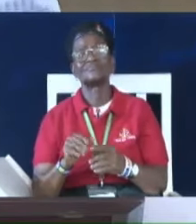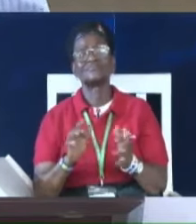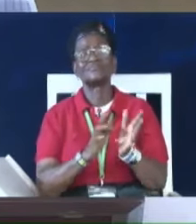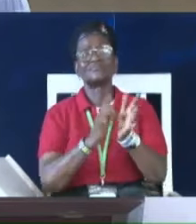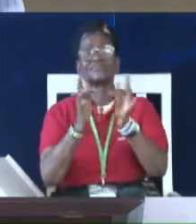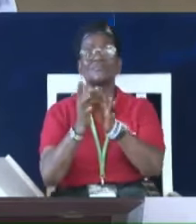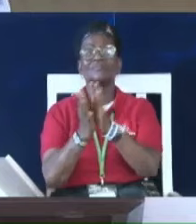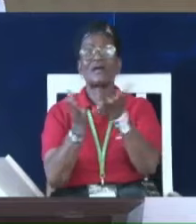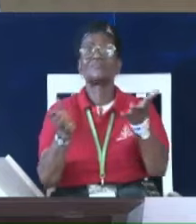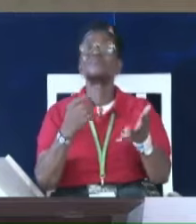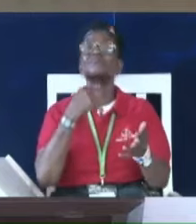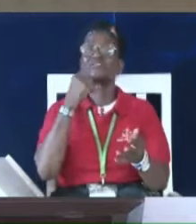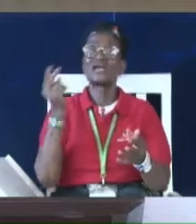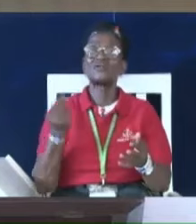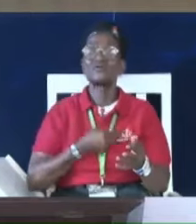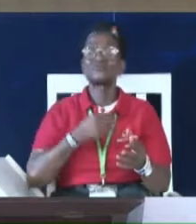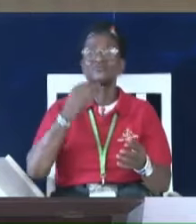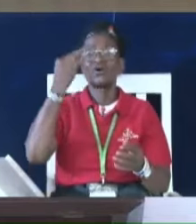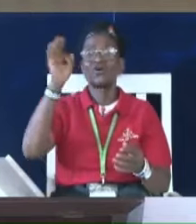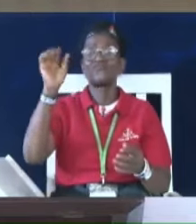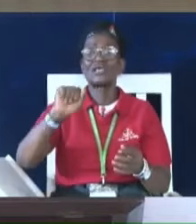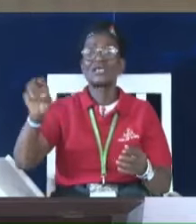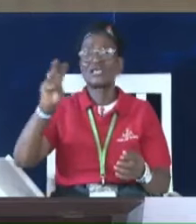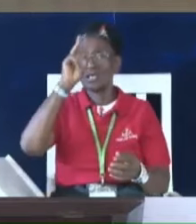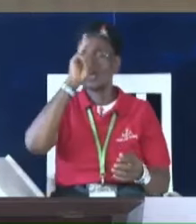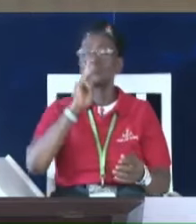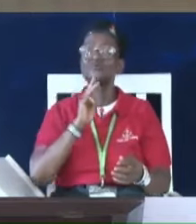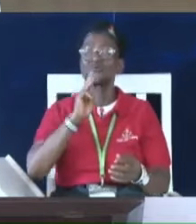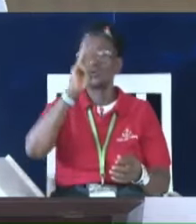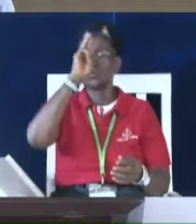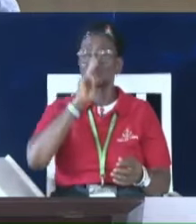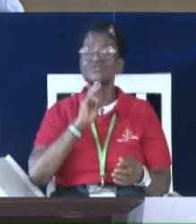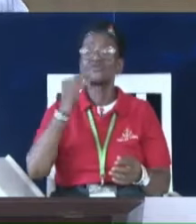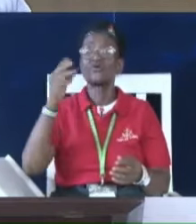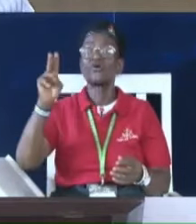tells us of a widow, the widow of Nain.